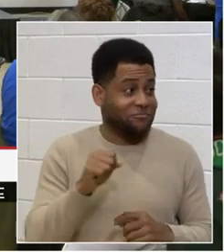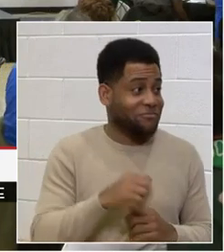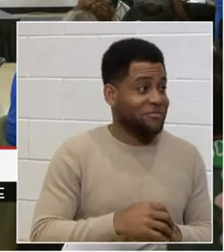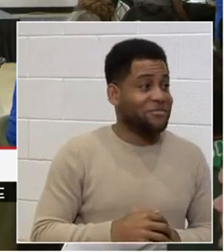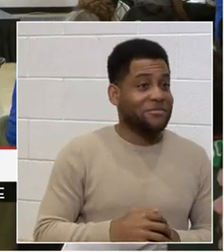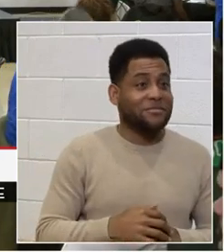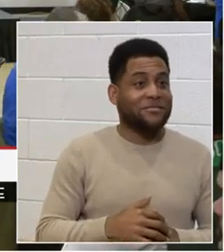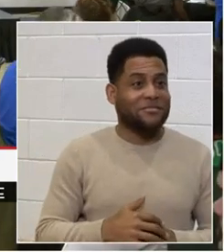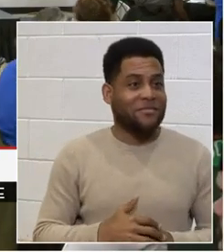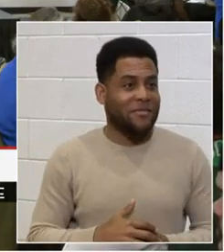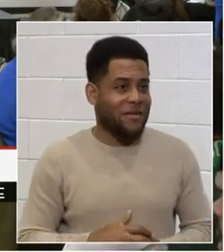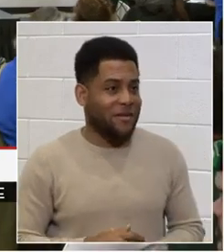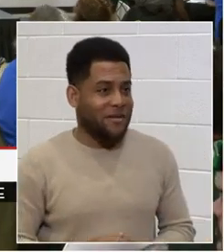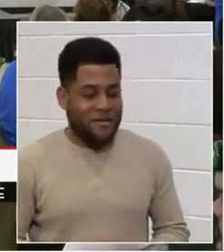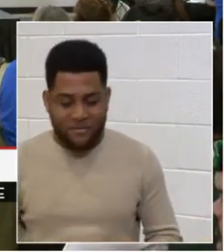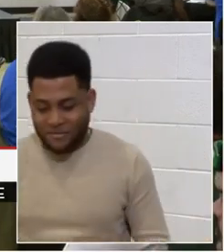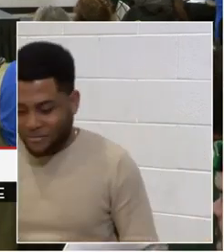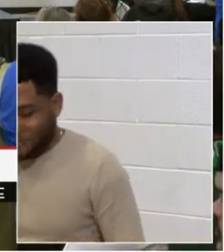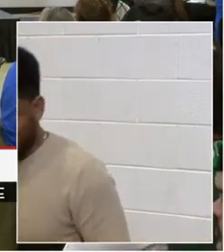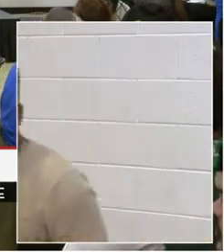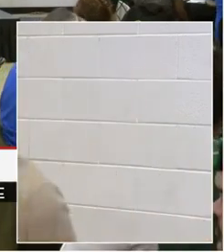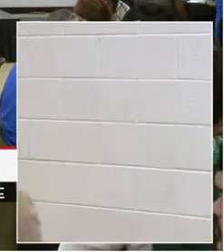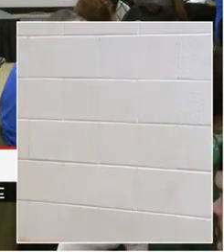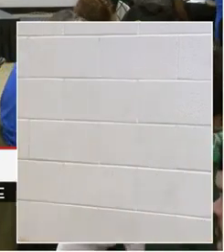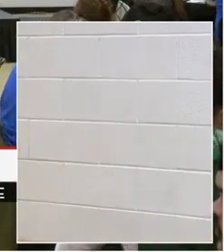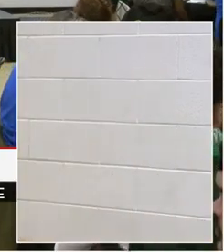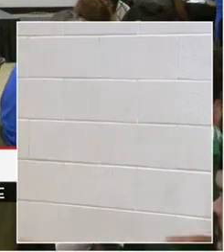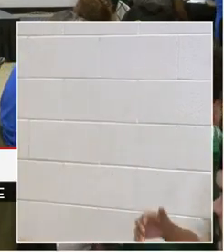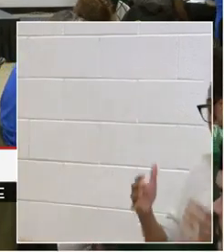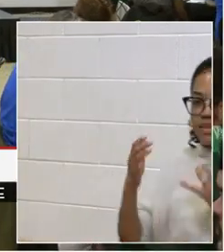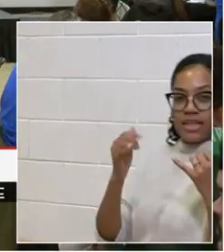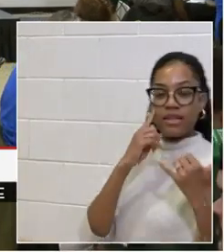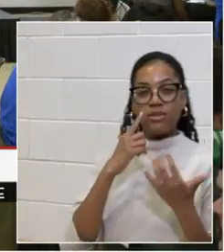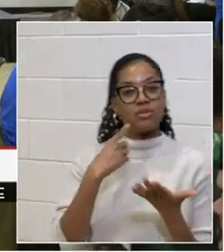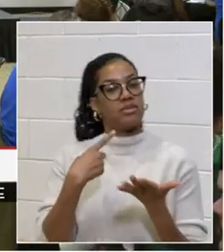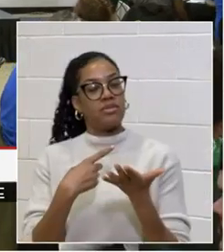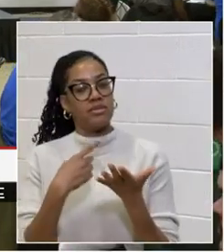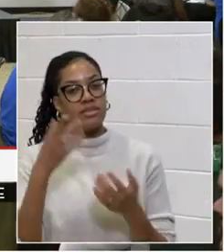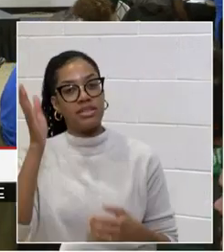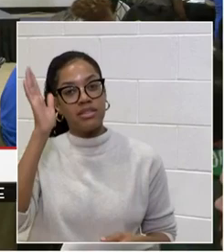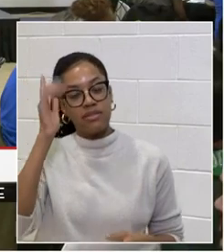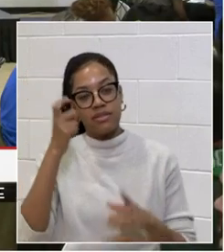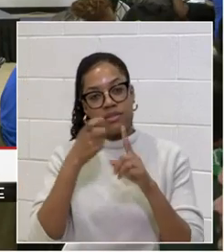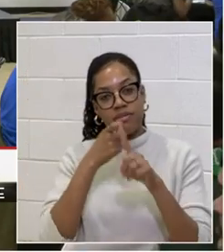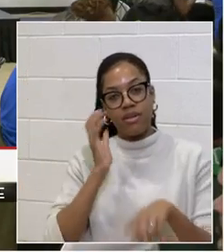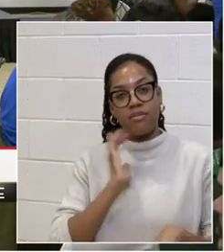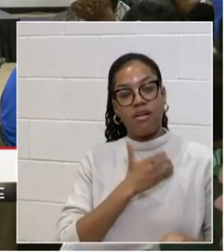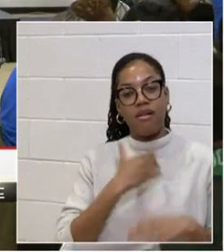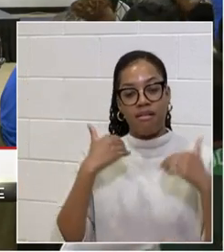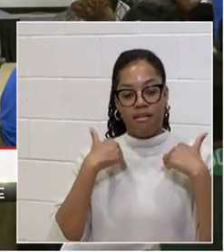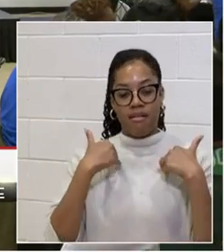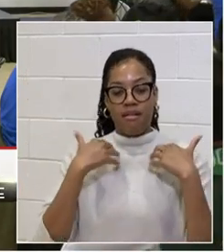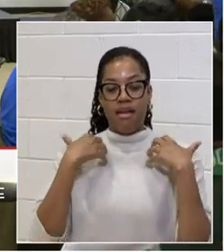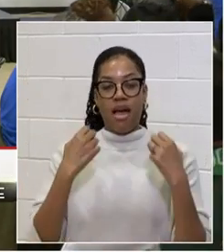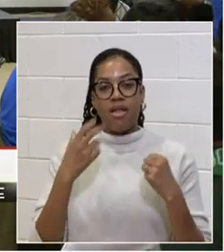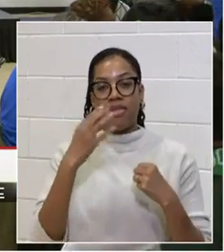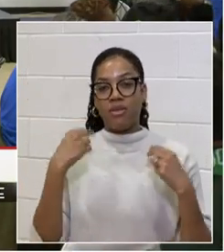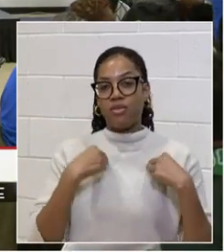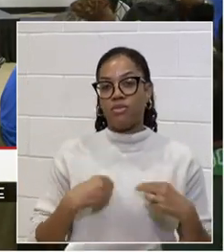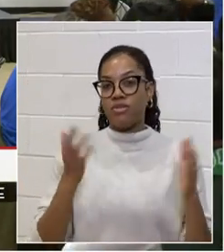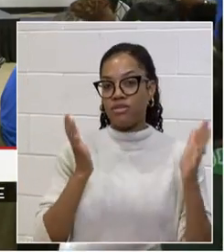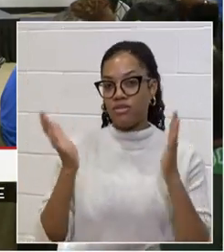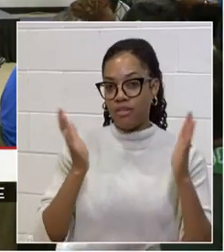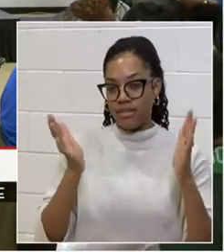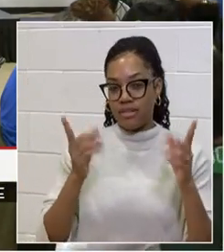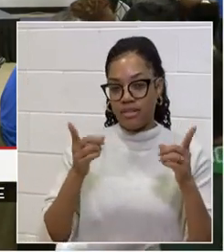Next, we're going to hear from the Health and Human Services Cluster, Kiana Creighton, Chief of Staff to the Deputy Mayor for Health and Human Services.